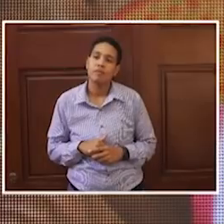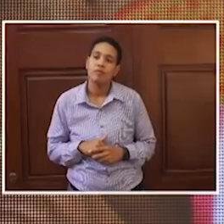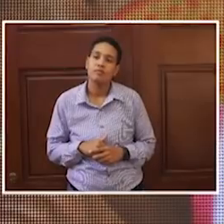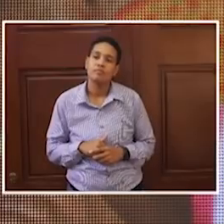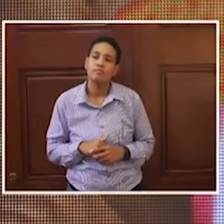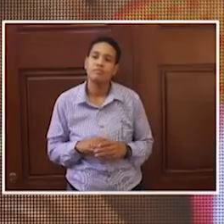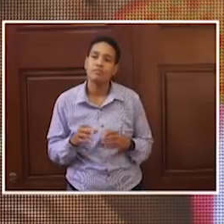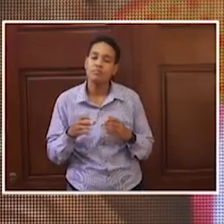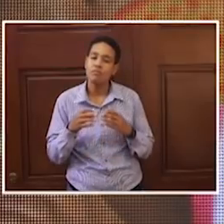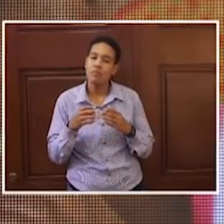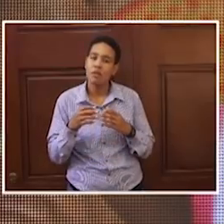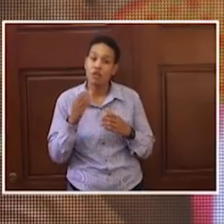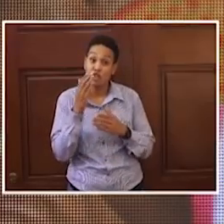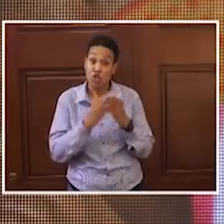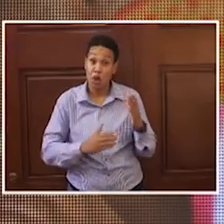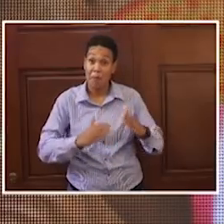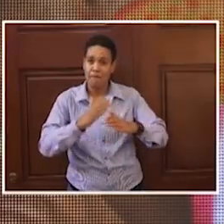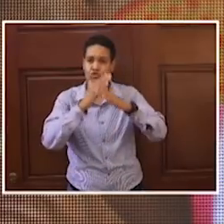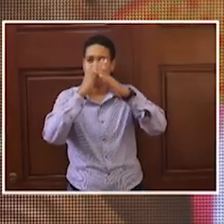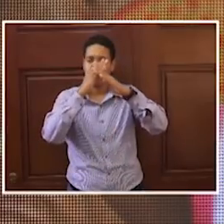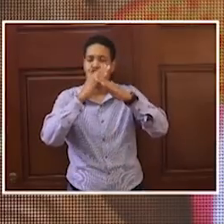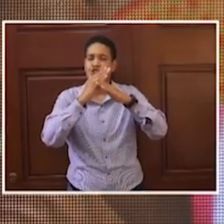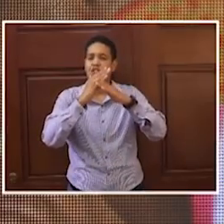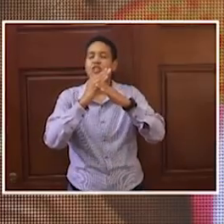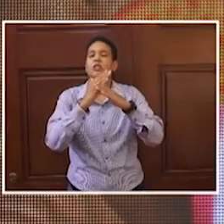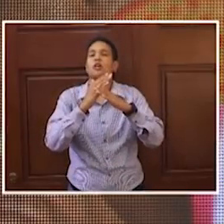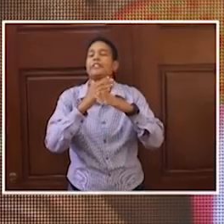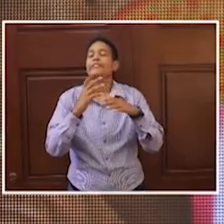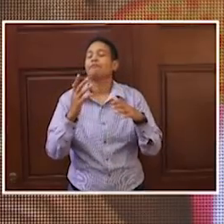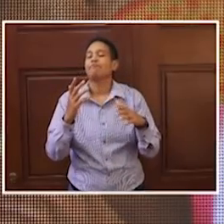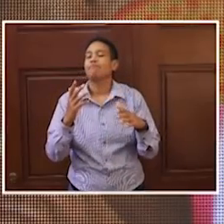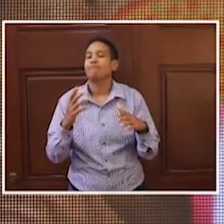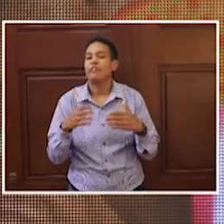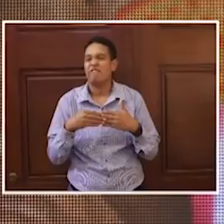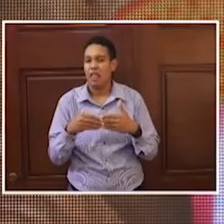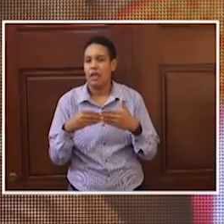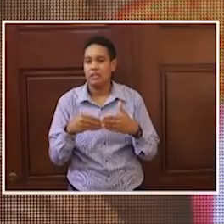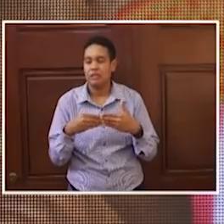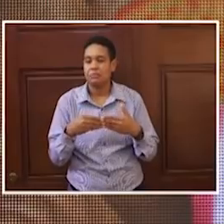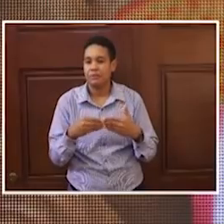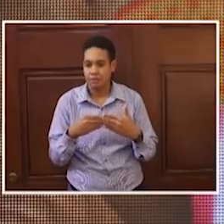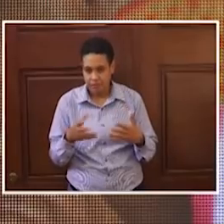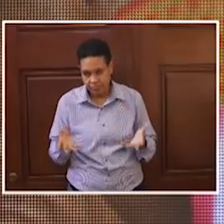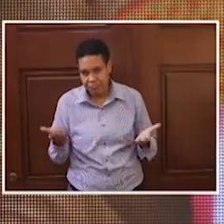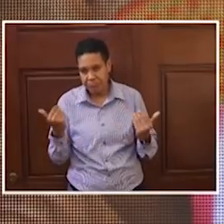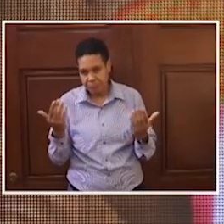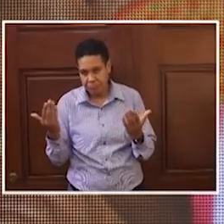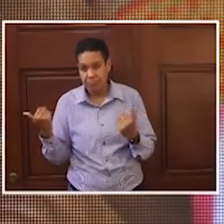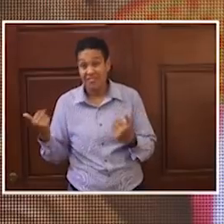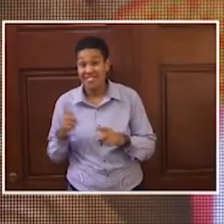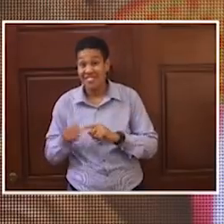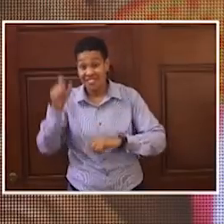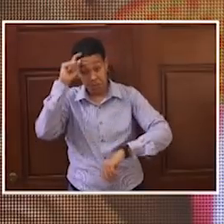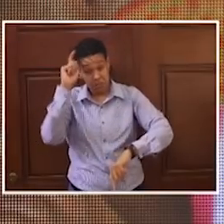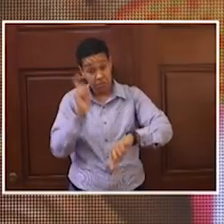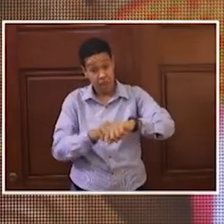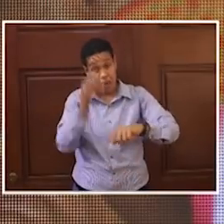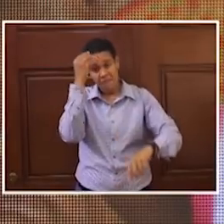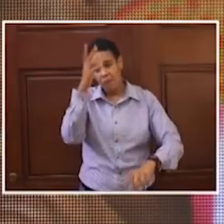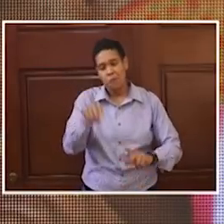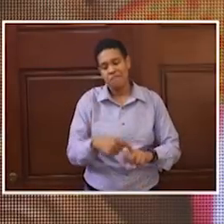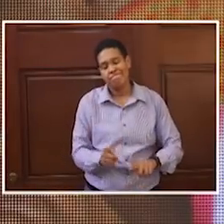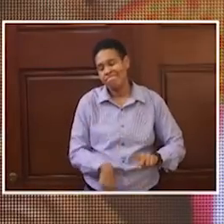loosen some of the restrictions that are in place. So it's very difficult to set a timeline as to